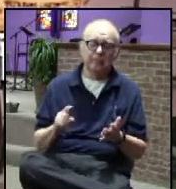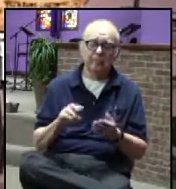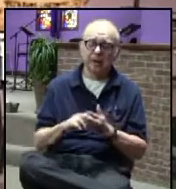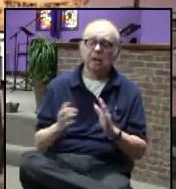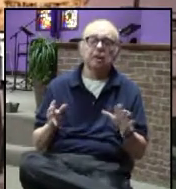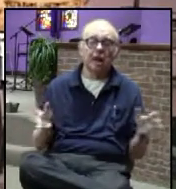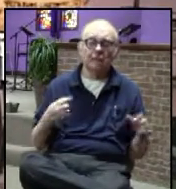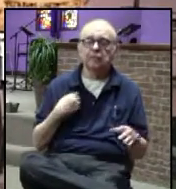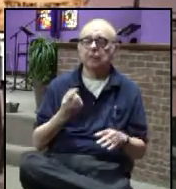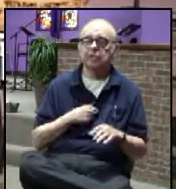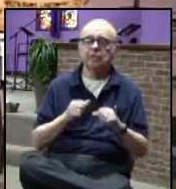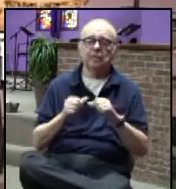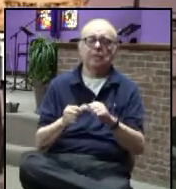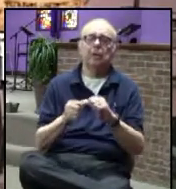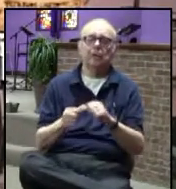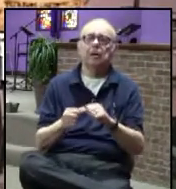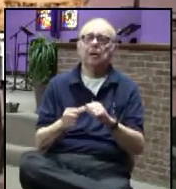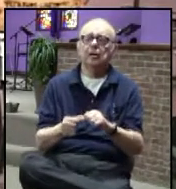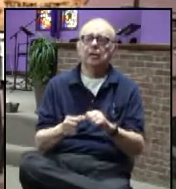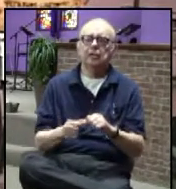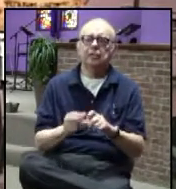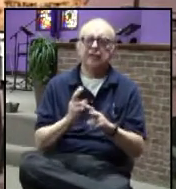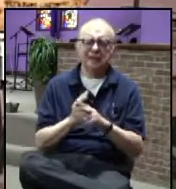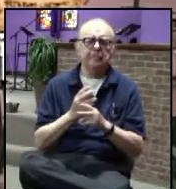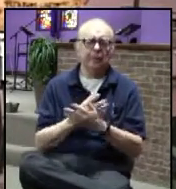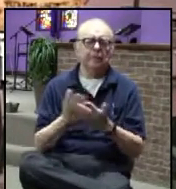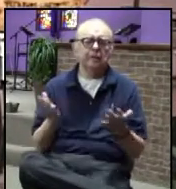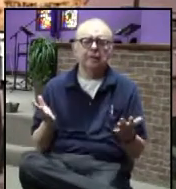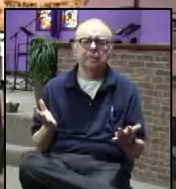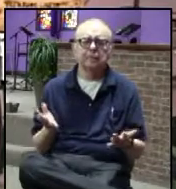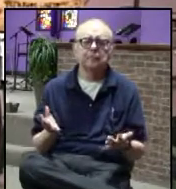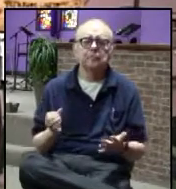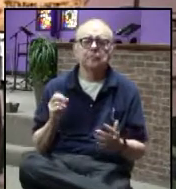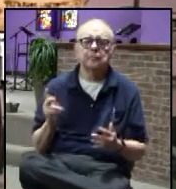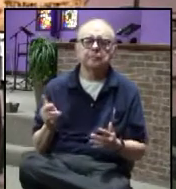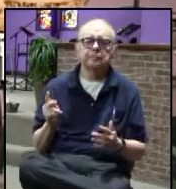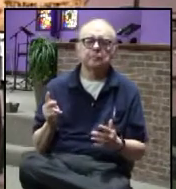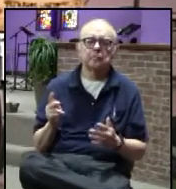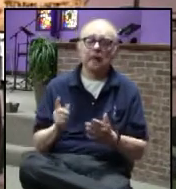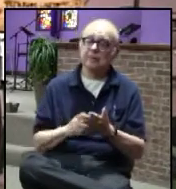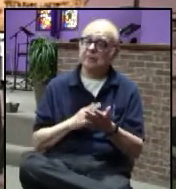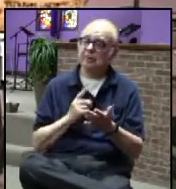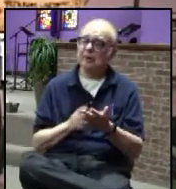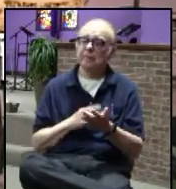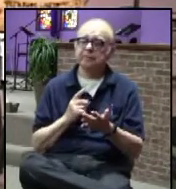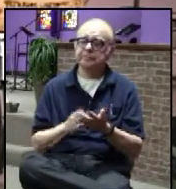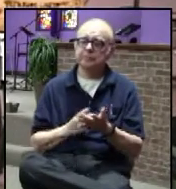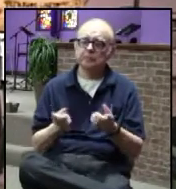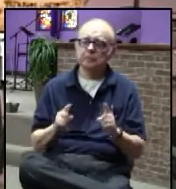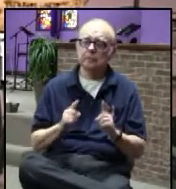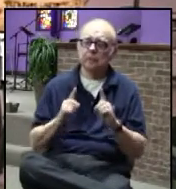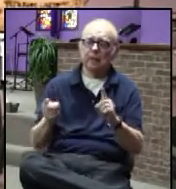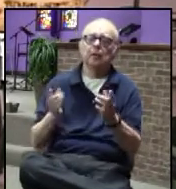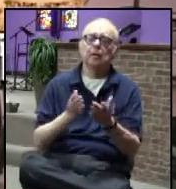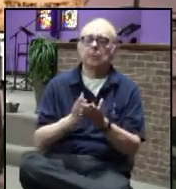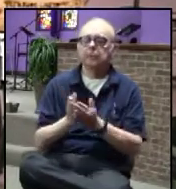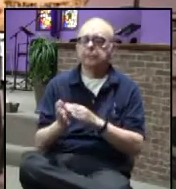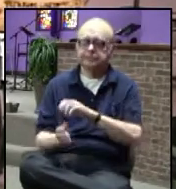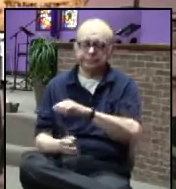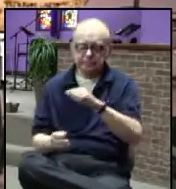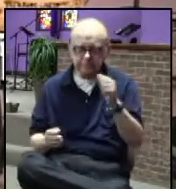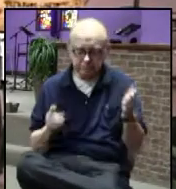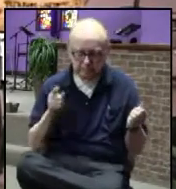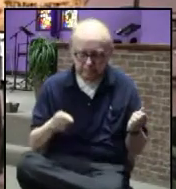and so we continue to go through those things, okay? Every once in a while, when you're going through those treasure chests